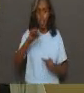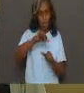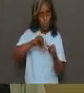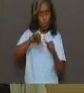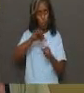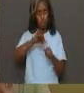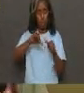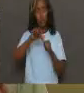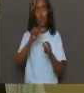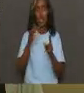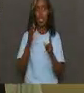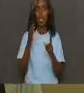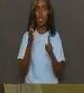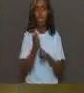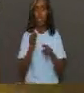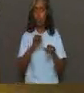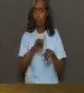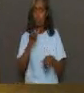mutually exclusive.